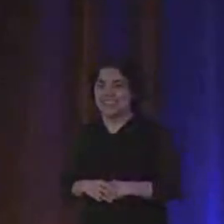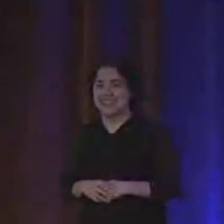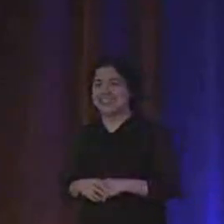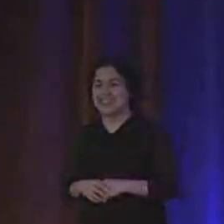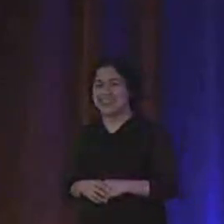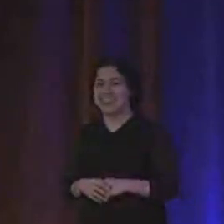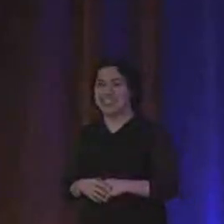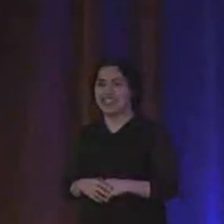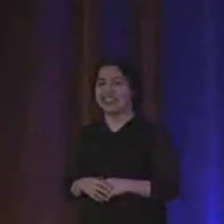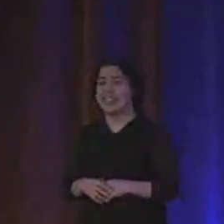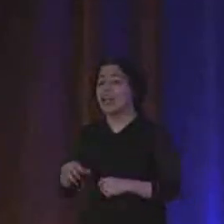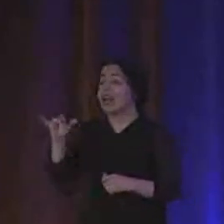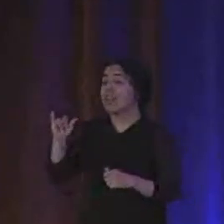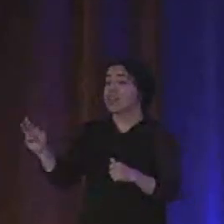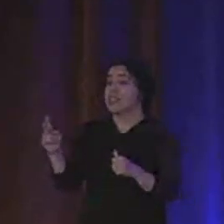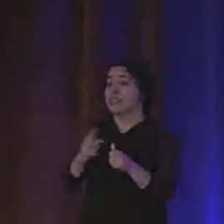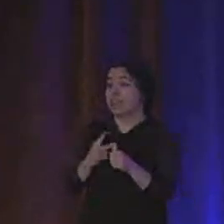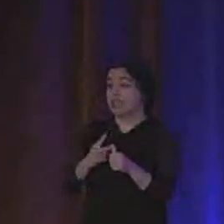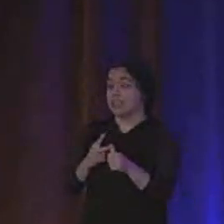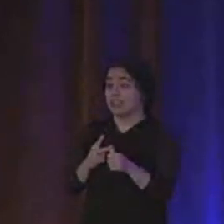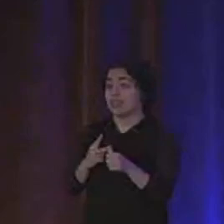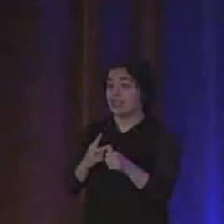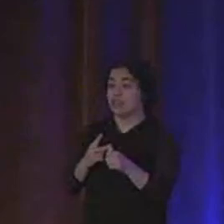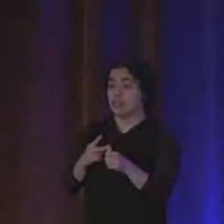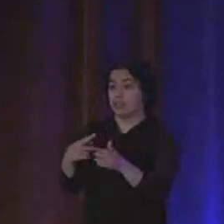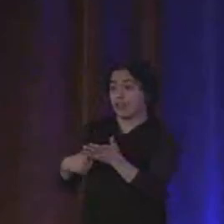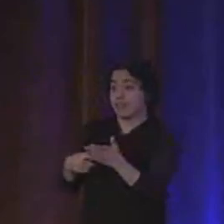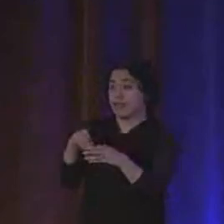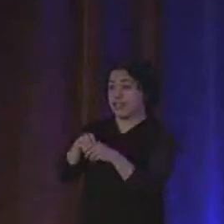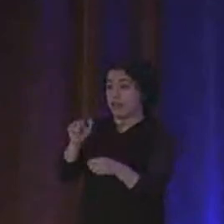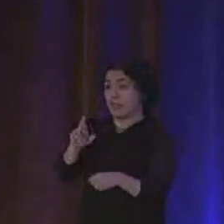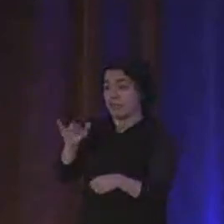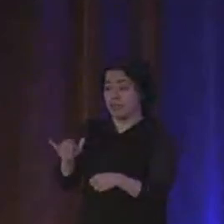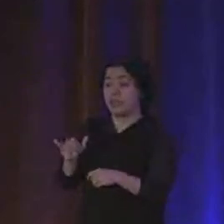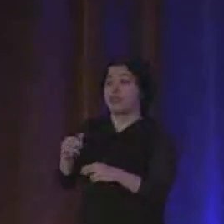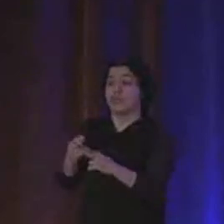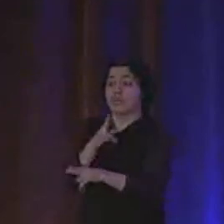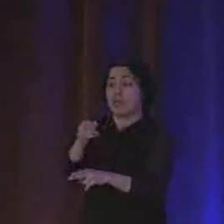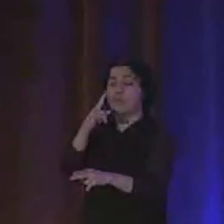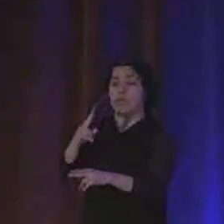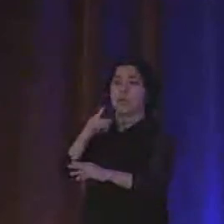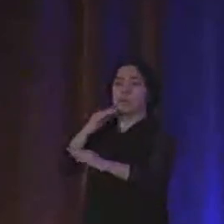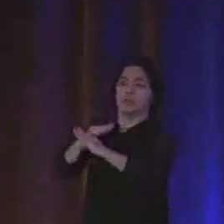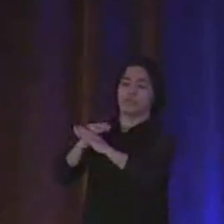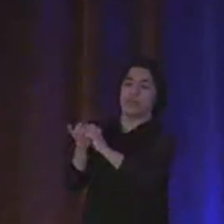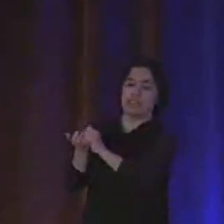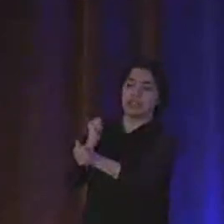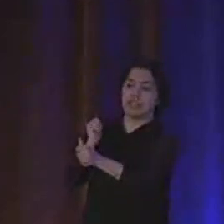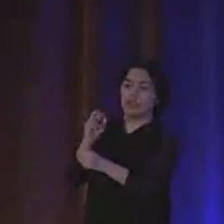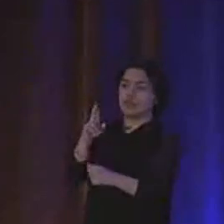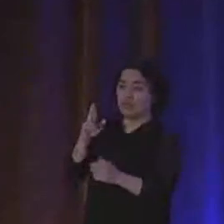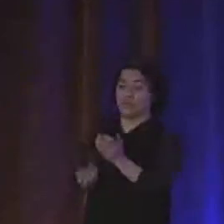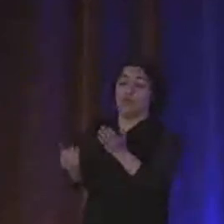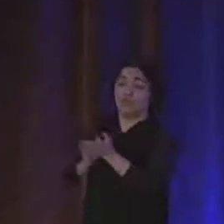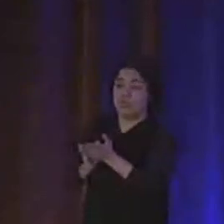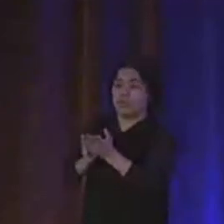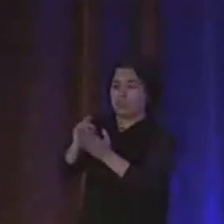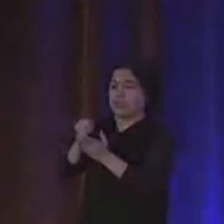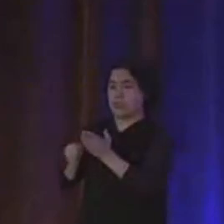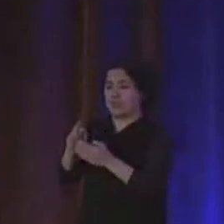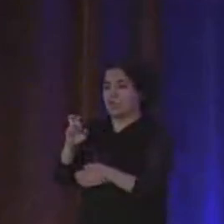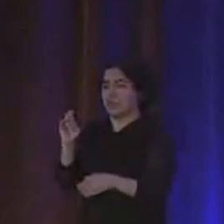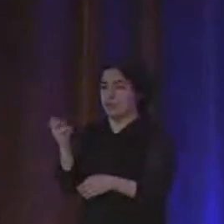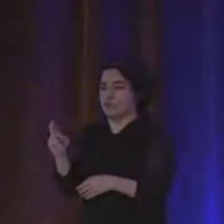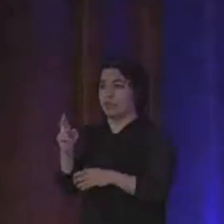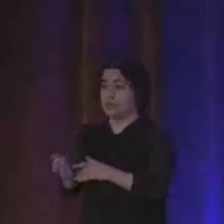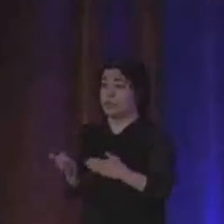So this is the second argument in the array. We have that to prevent re-renders. And then moving on.